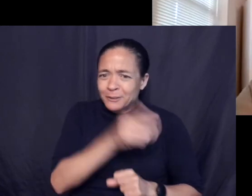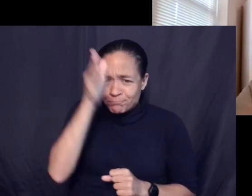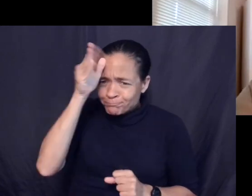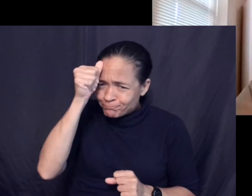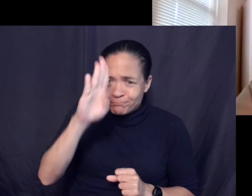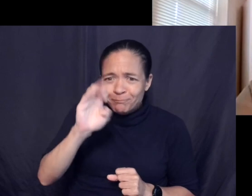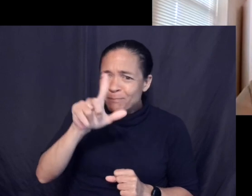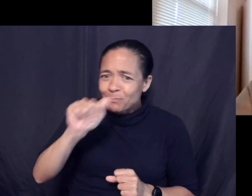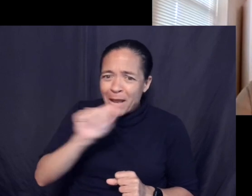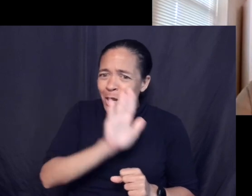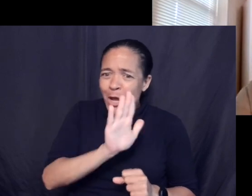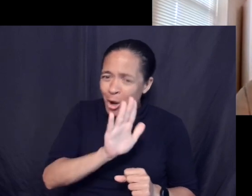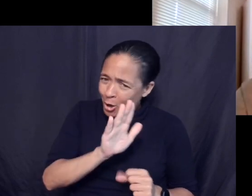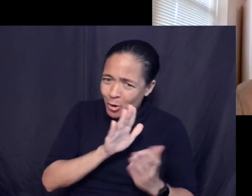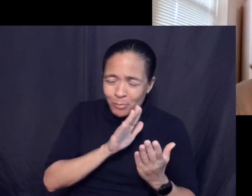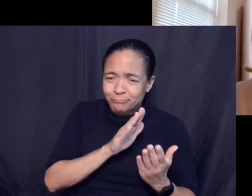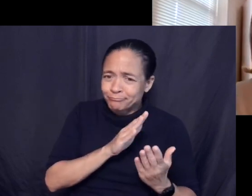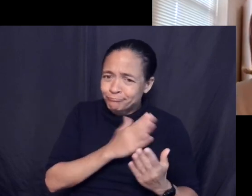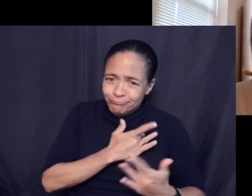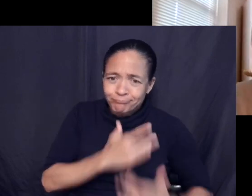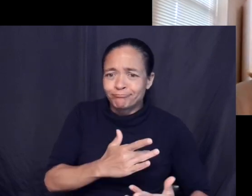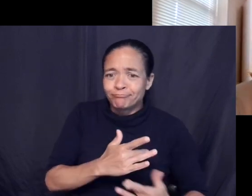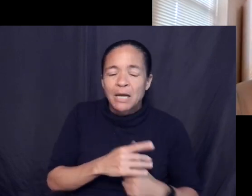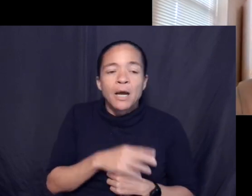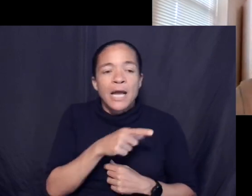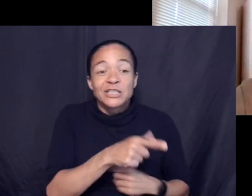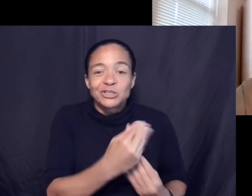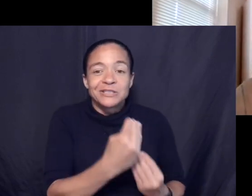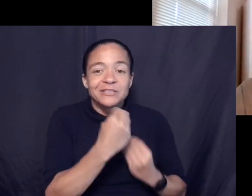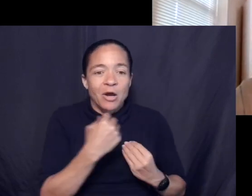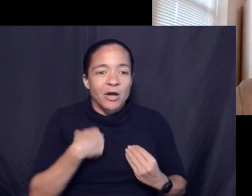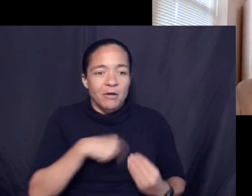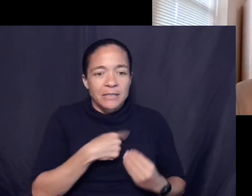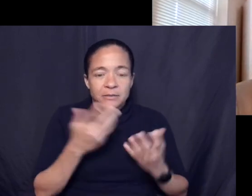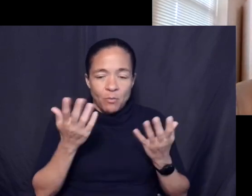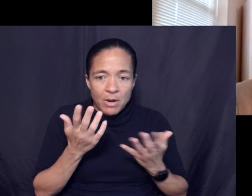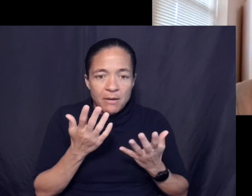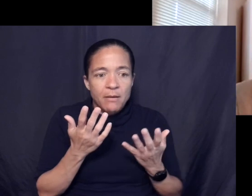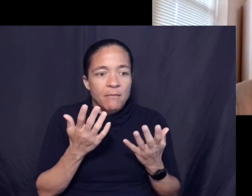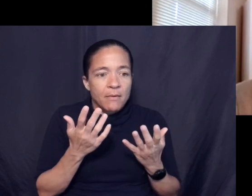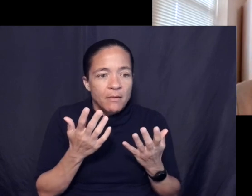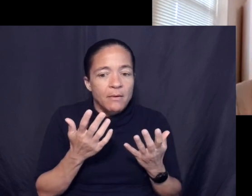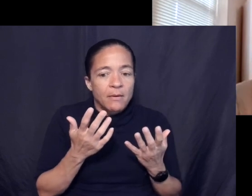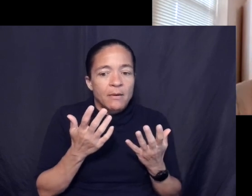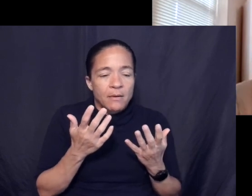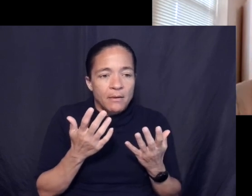Everything had to be Bella's way, and I think that's part of what she's taught us too was,